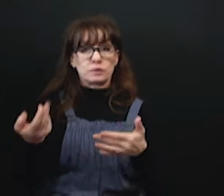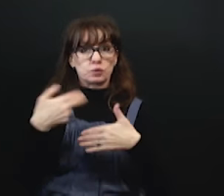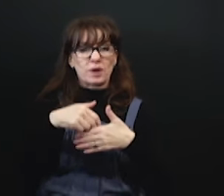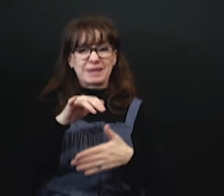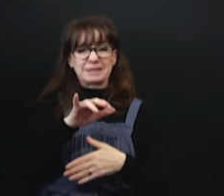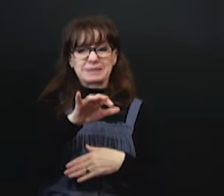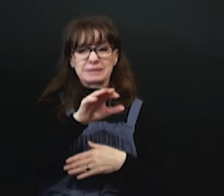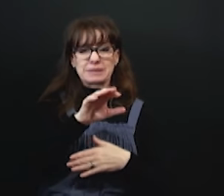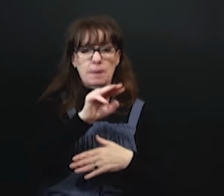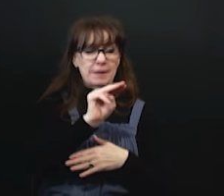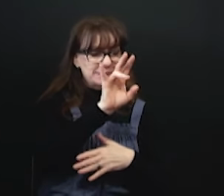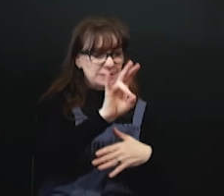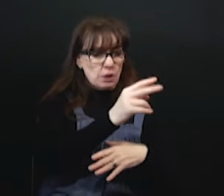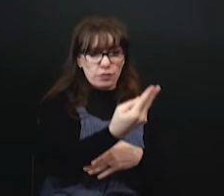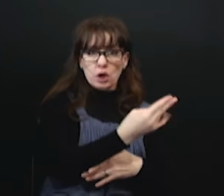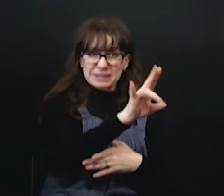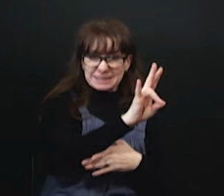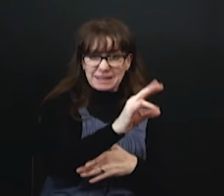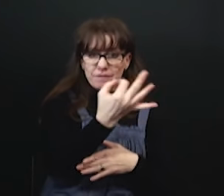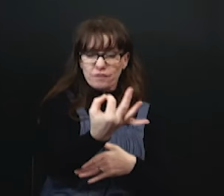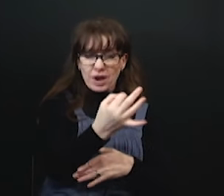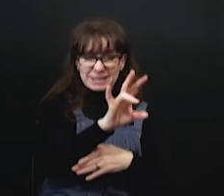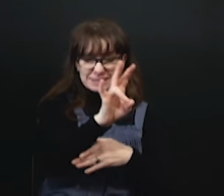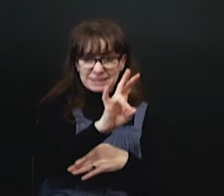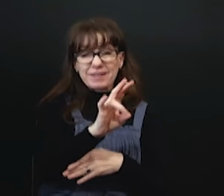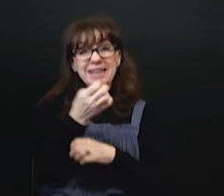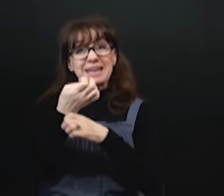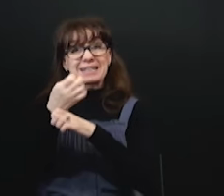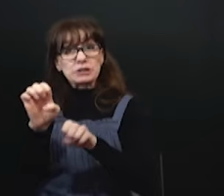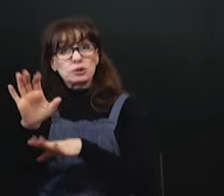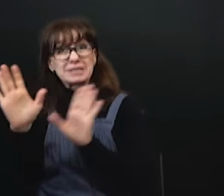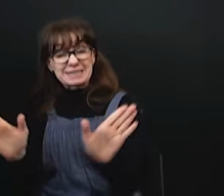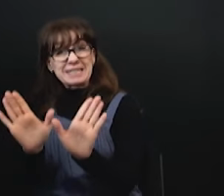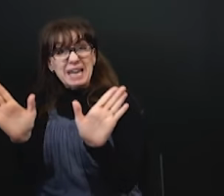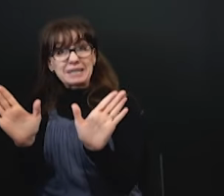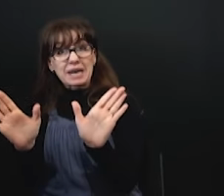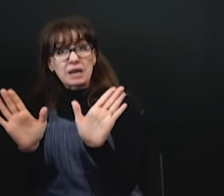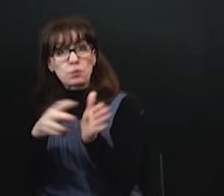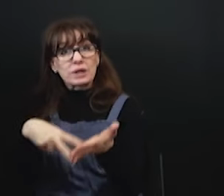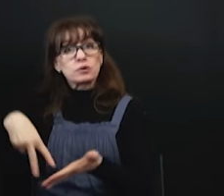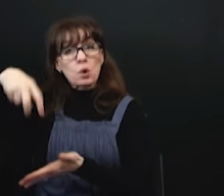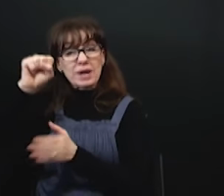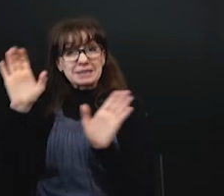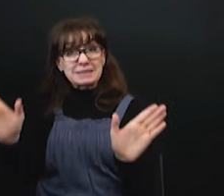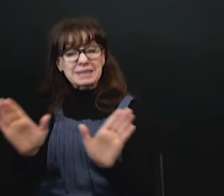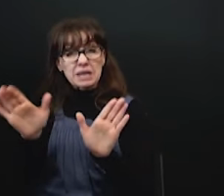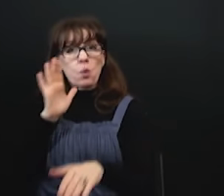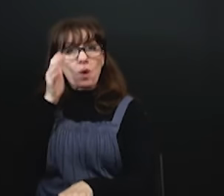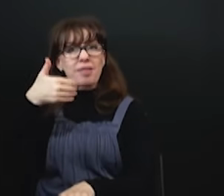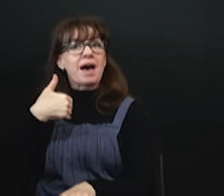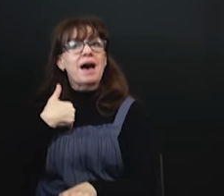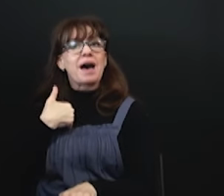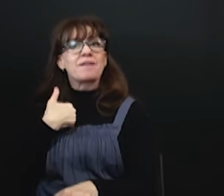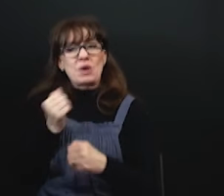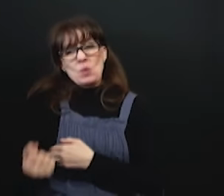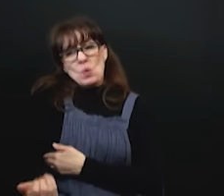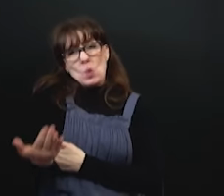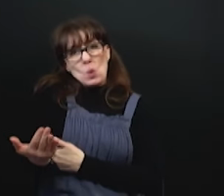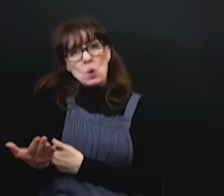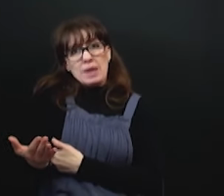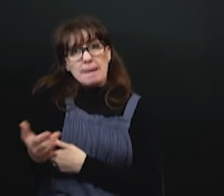p.m. on Monday, Thursday, 7 p.m. on Good Friday. Easter Sunday, of course, Resurrection Sunday, we'll have sunrise service